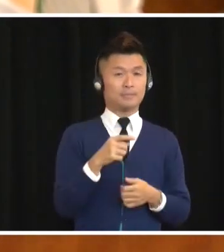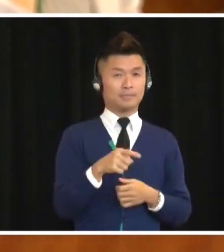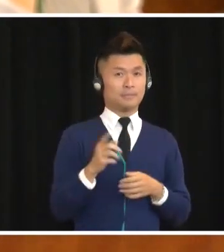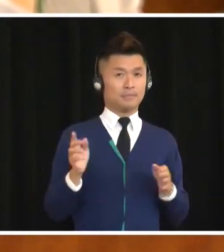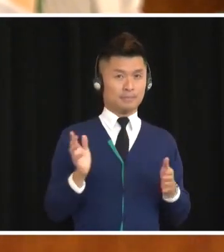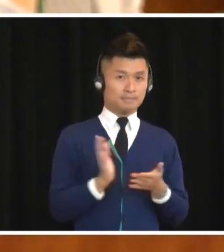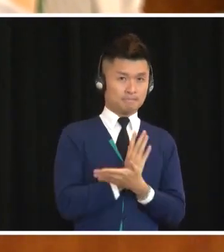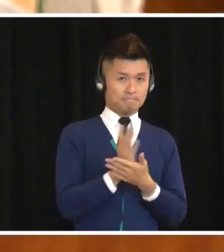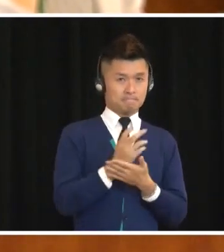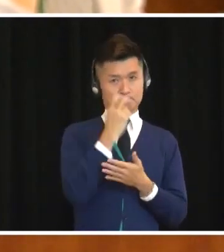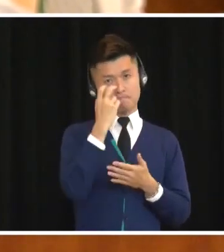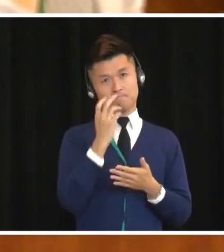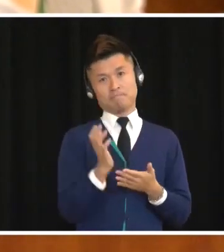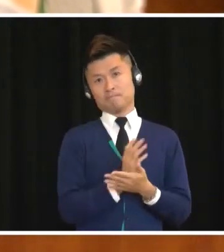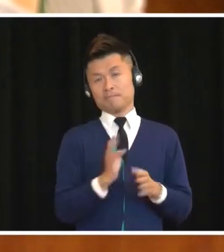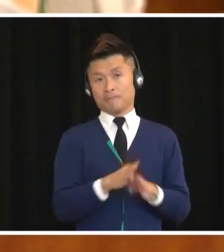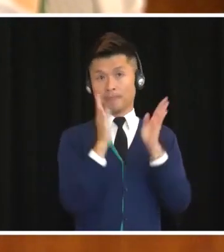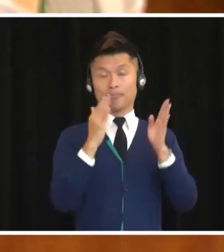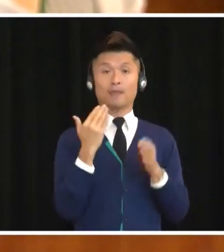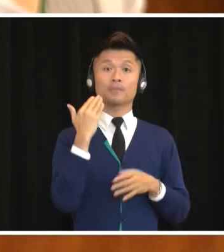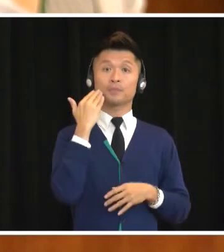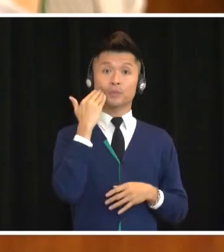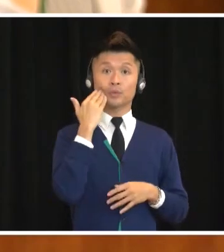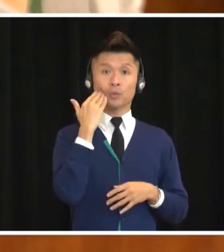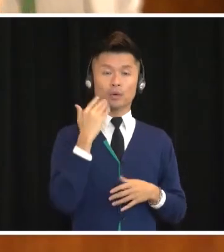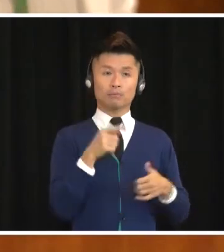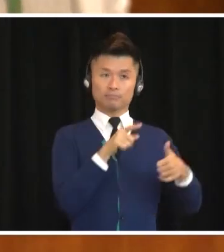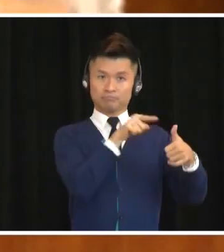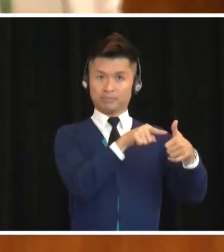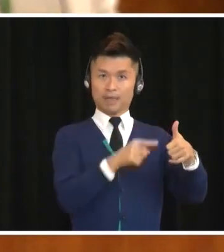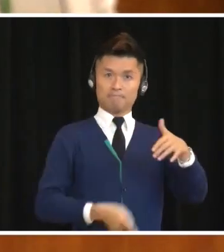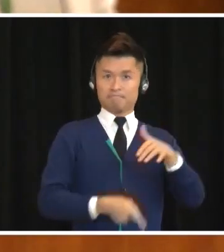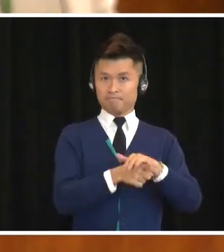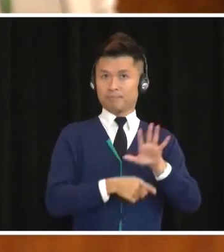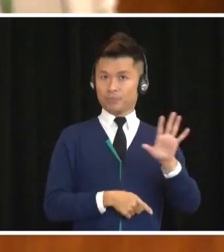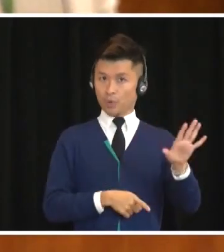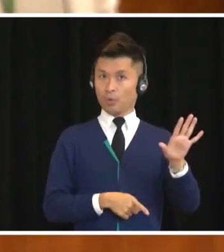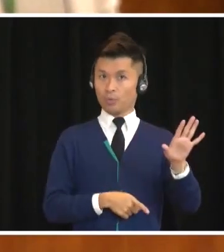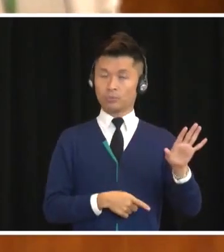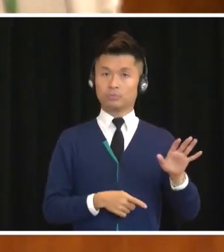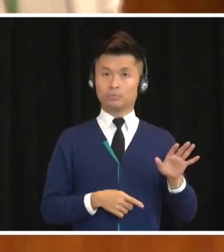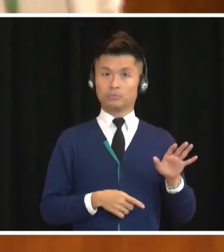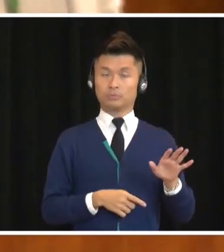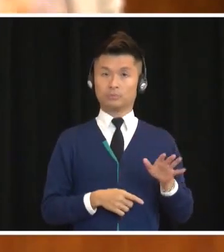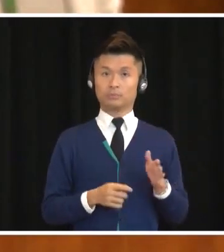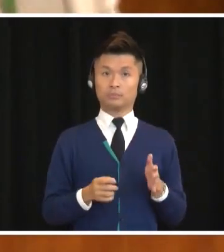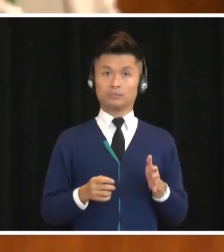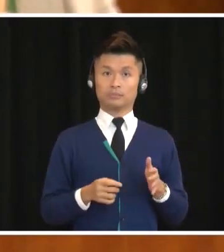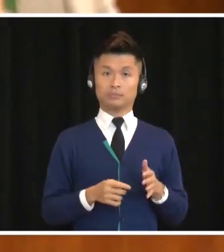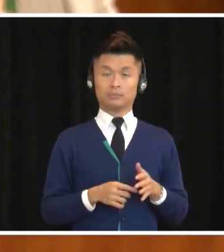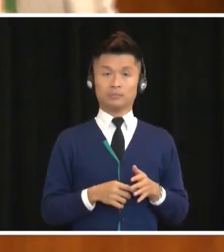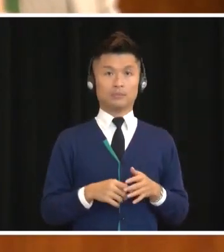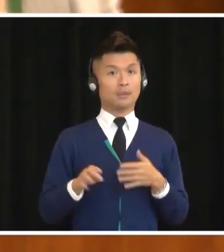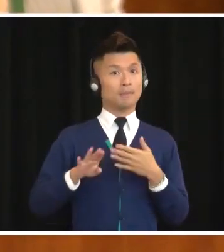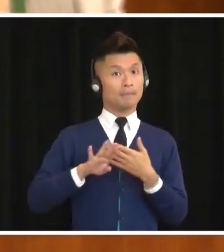been initiated and a ruling for protective measures and treatment is